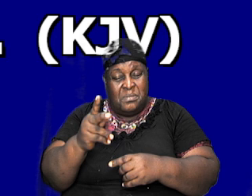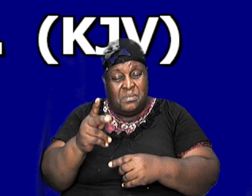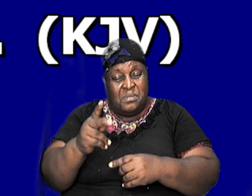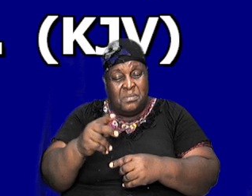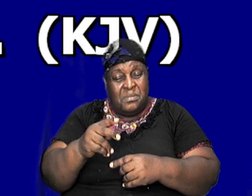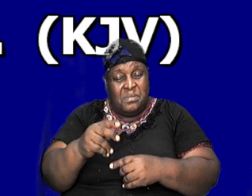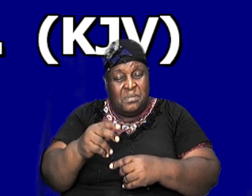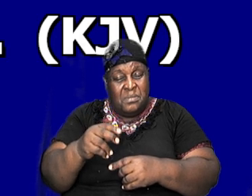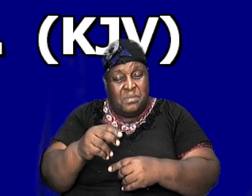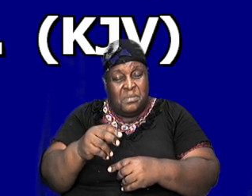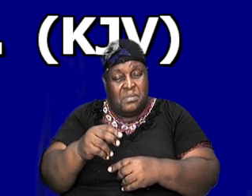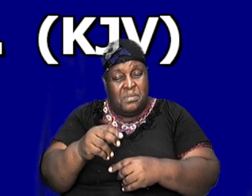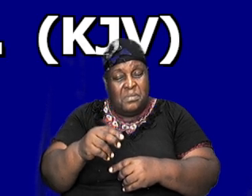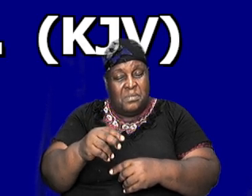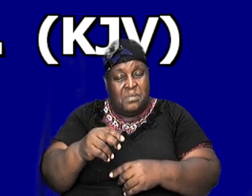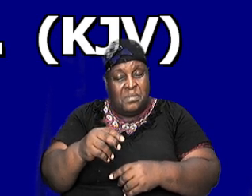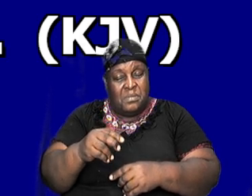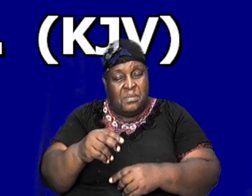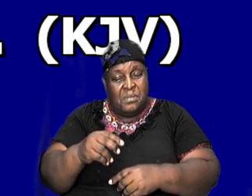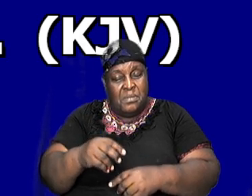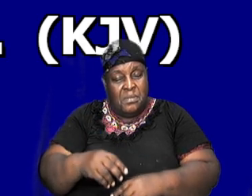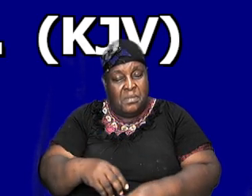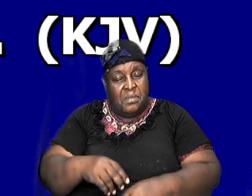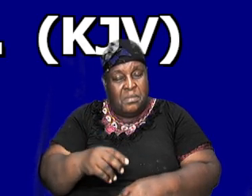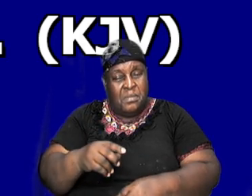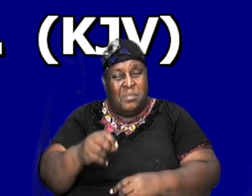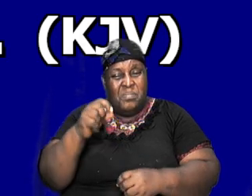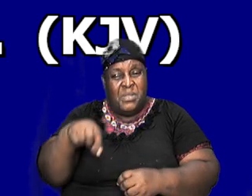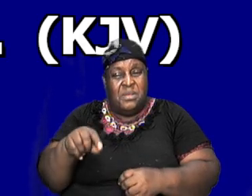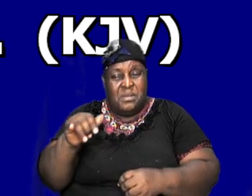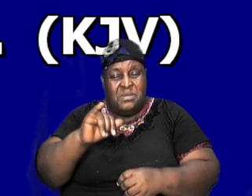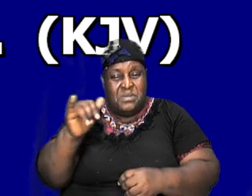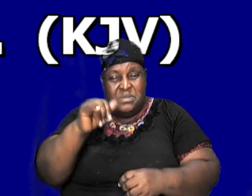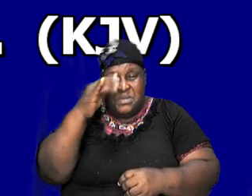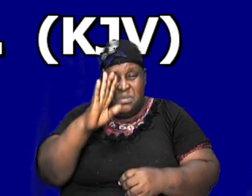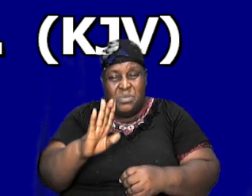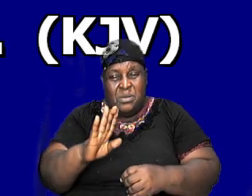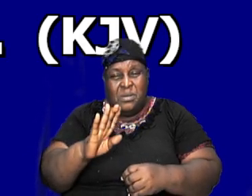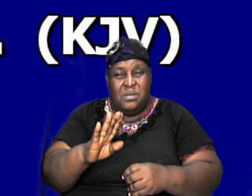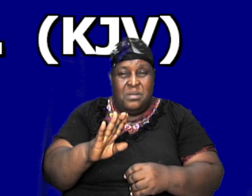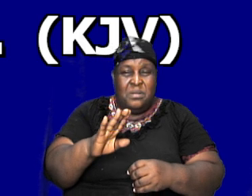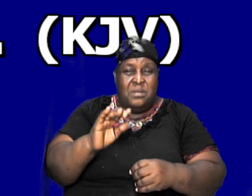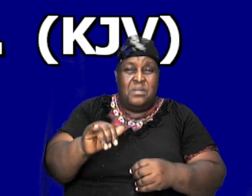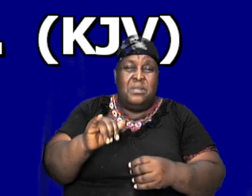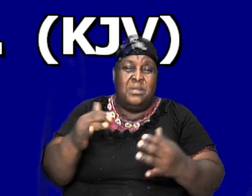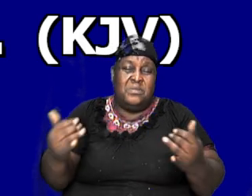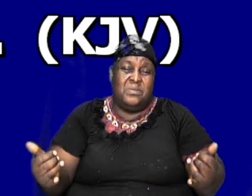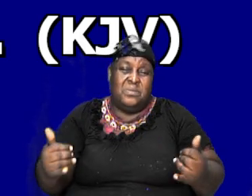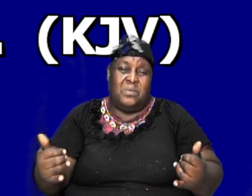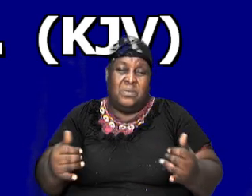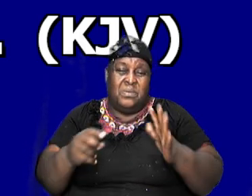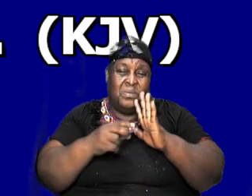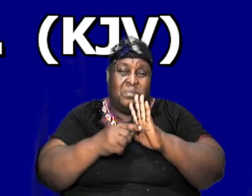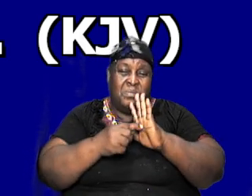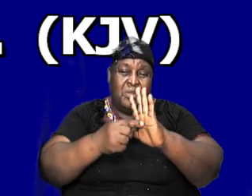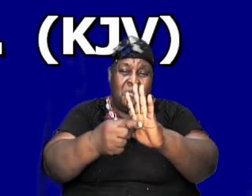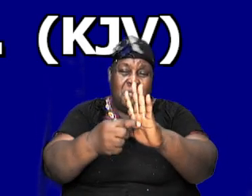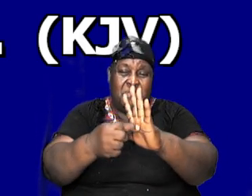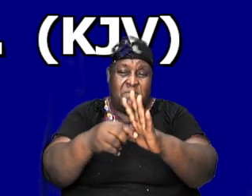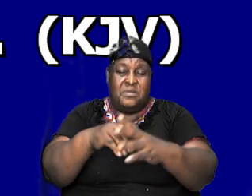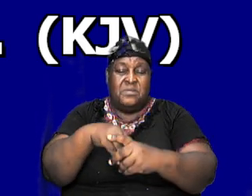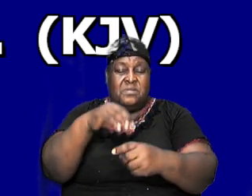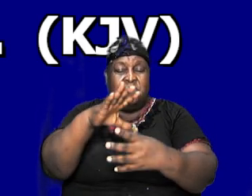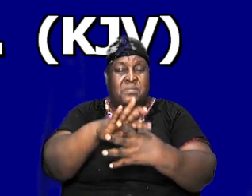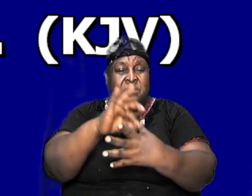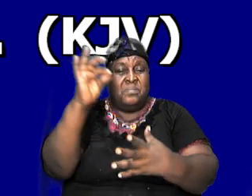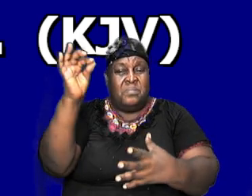another God? Or is this the same God that is now manifested in flesh, or